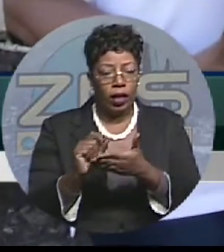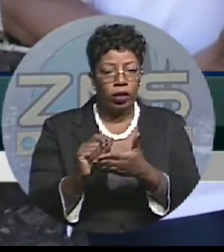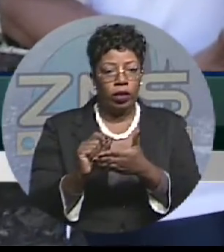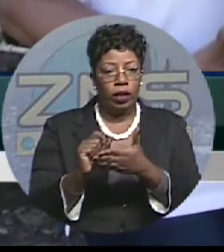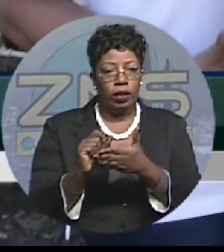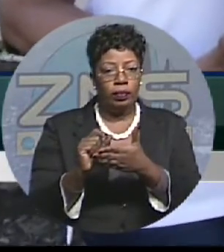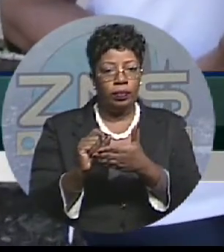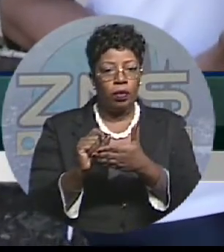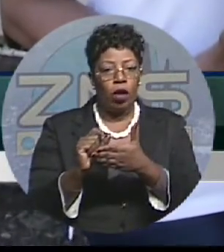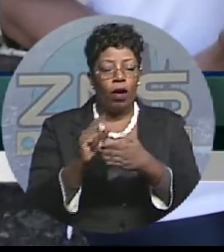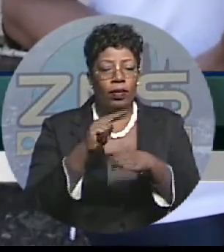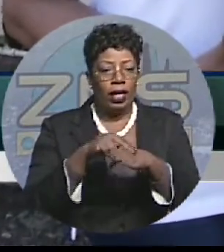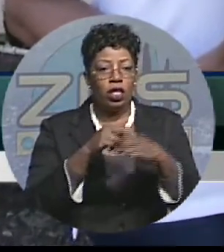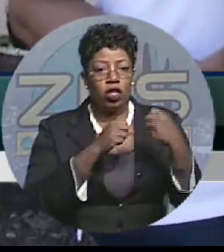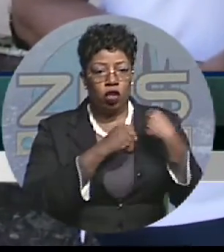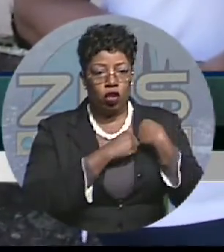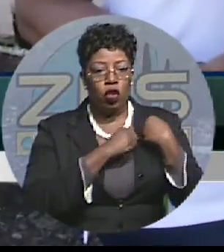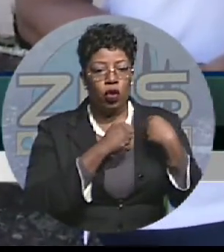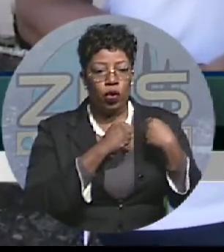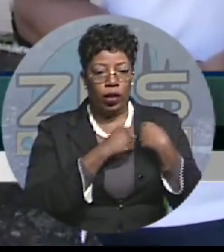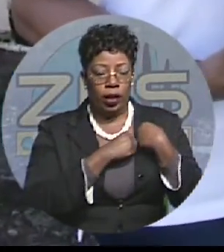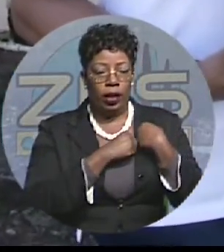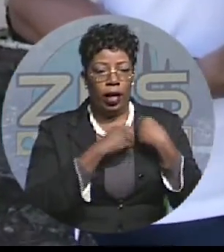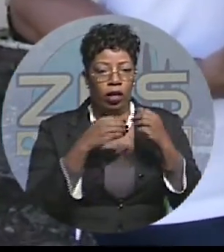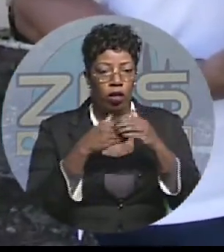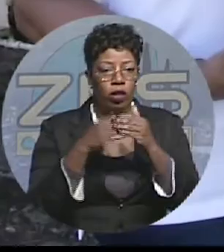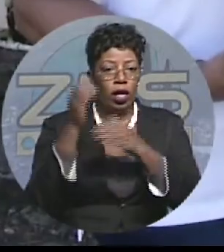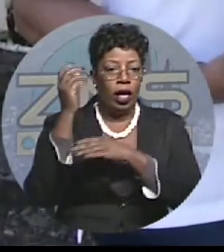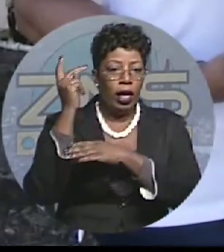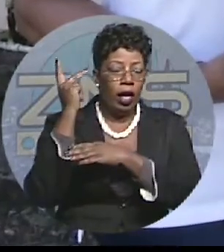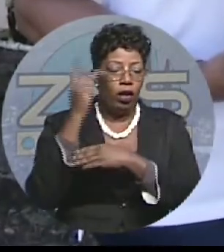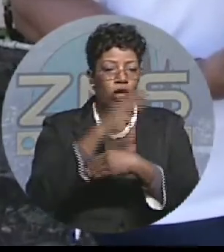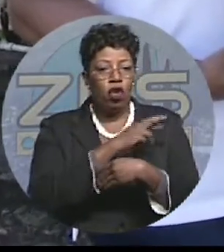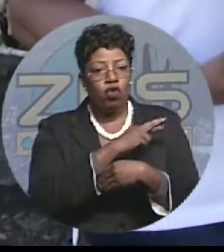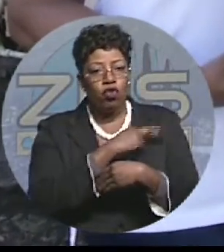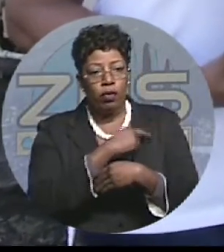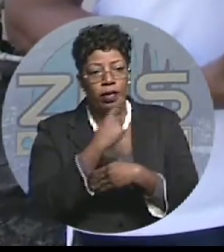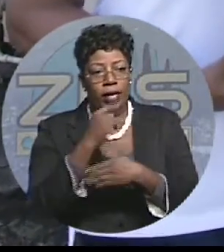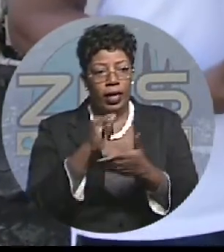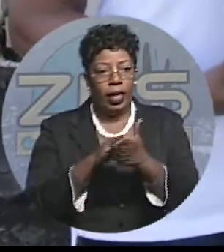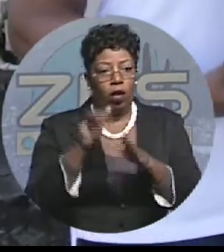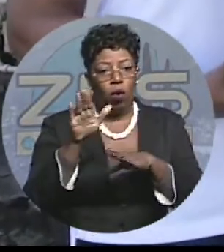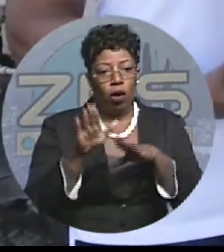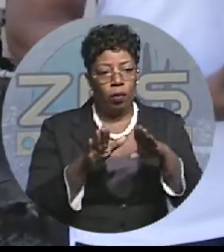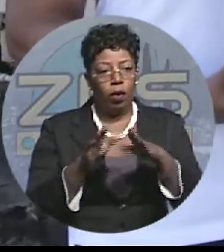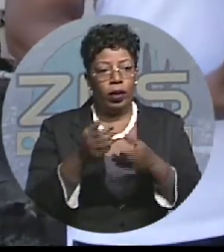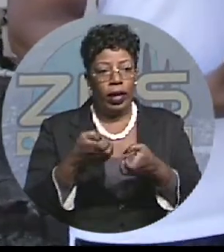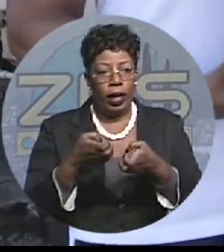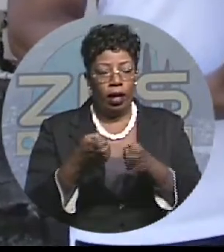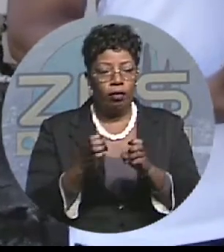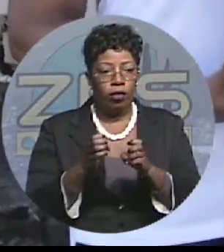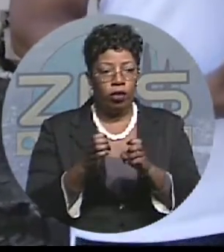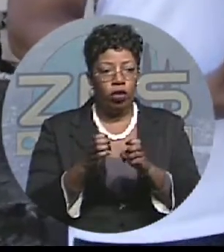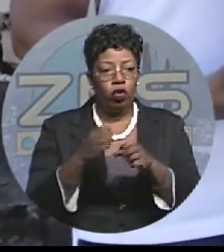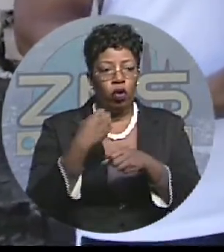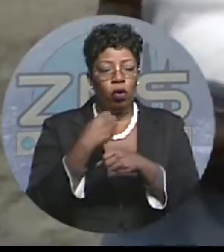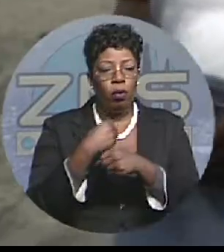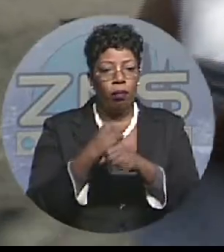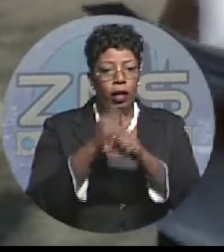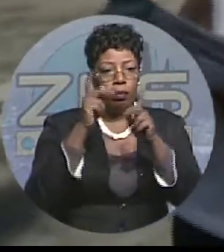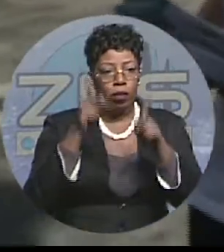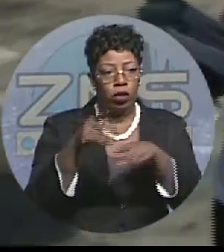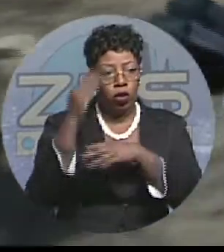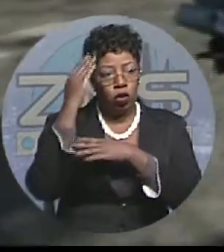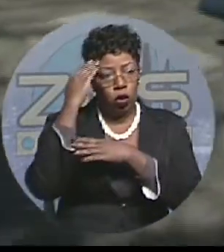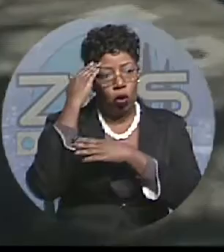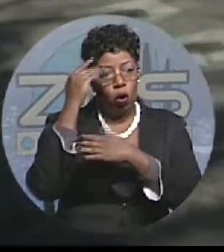National Security and Chairperson of the committee, Karen Rigby, told ZNS News that the walkabout was in an effort to make more persons aware